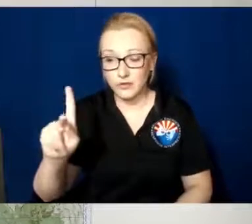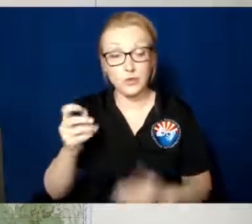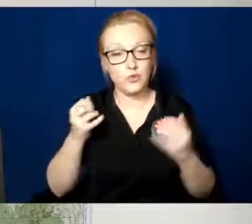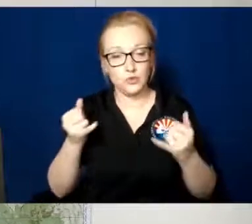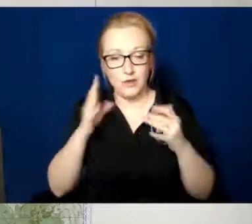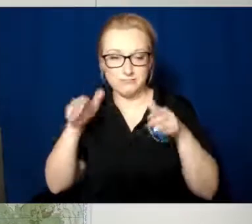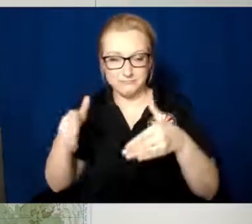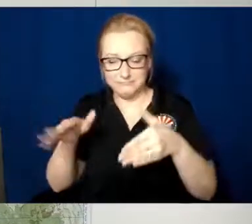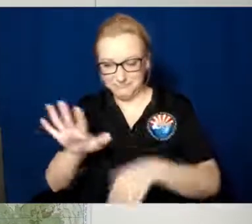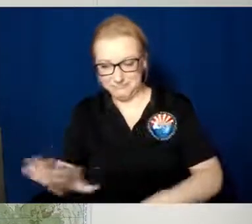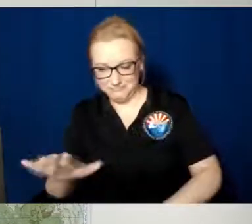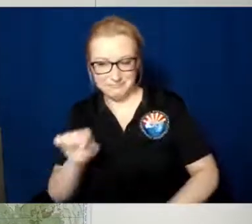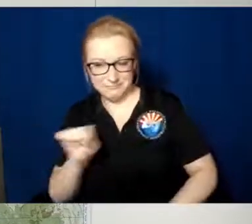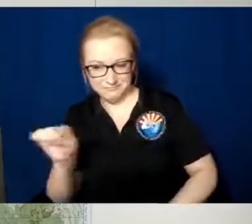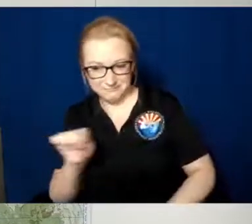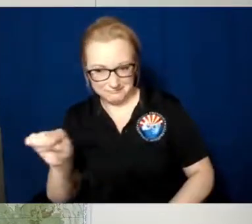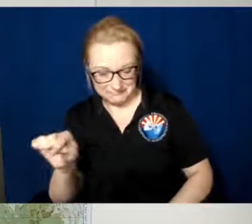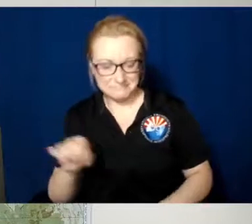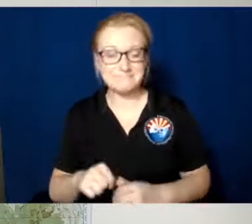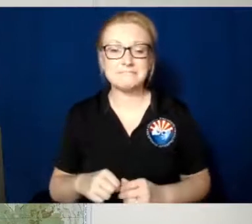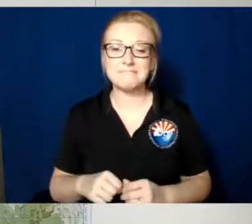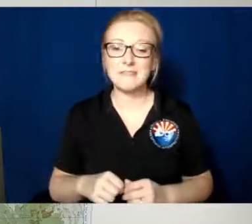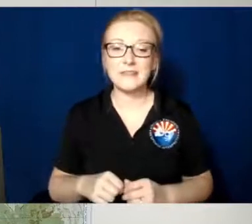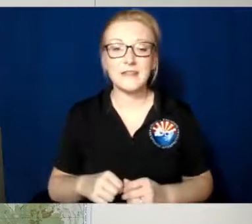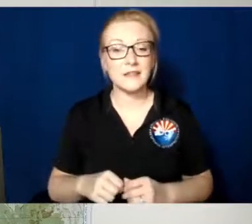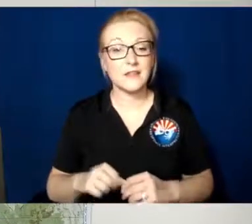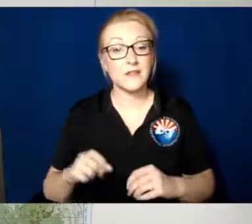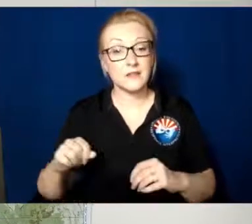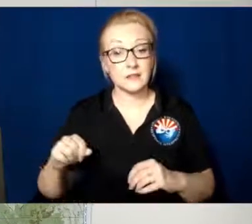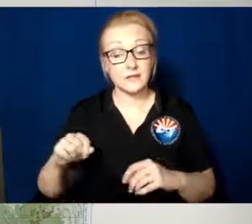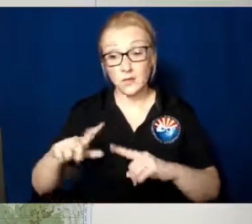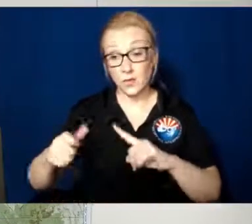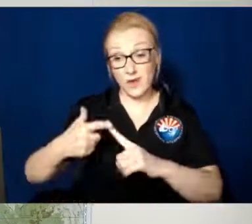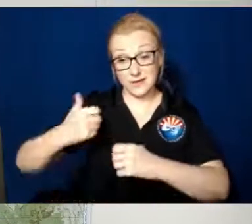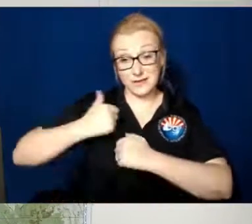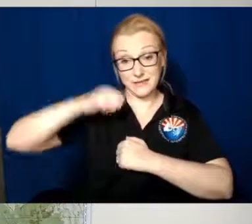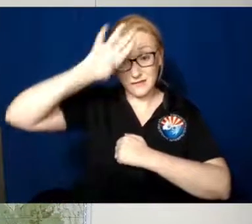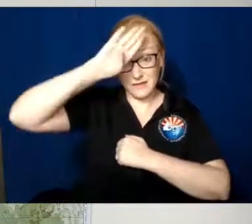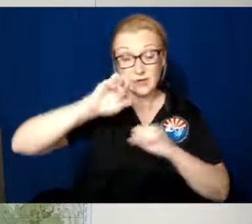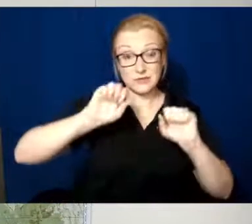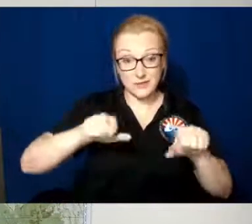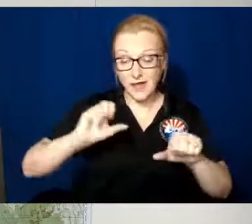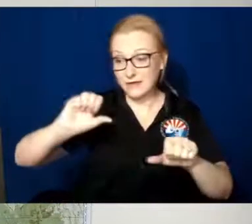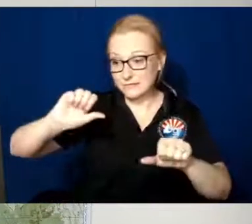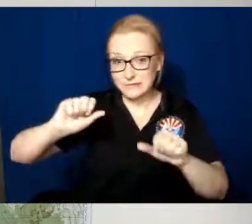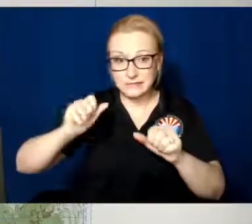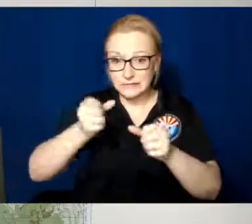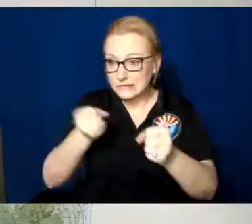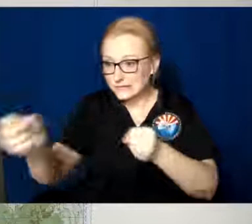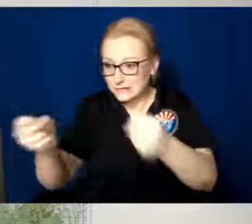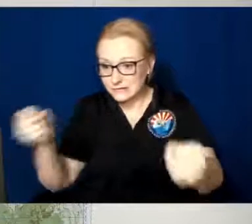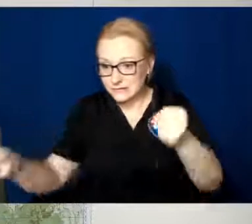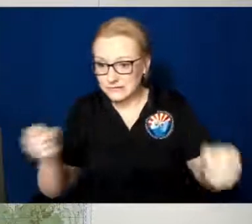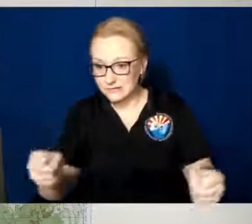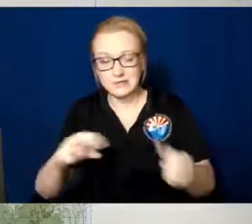today, getting some crews in there. And once we get our Canadian assets deployed in this area, it's going to free up some of our assets